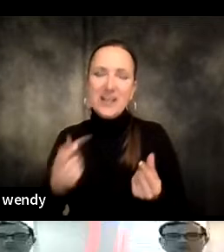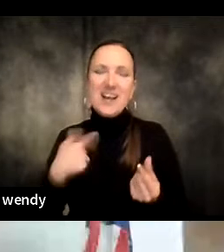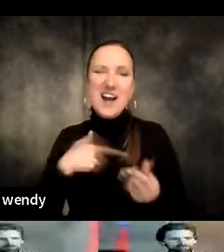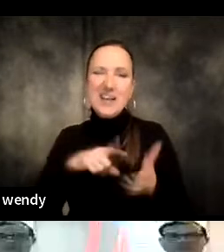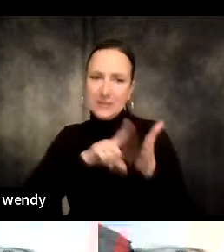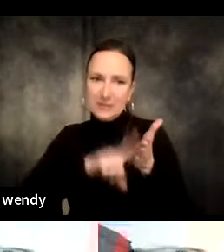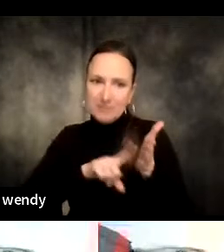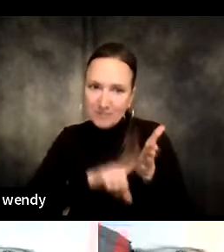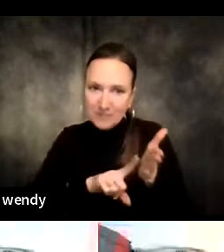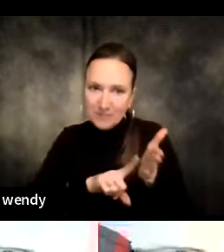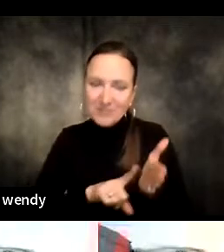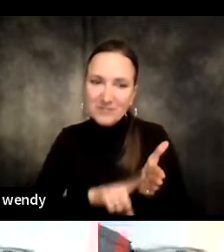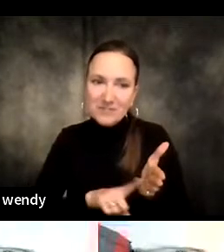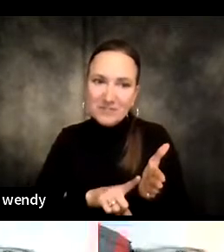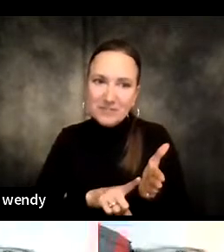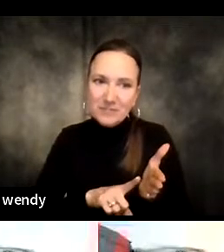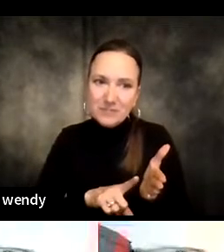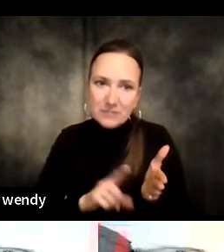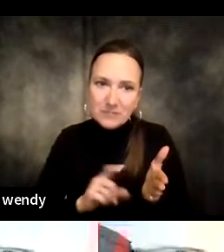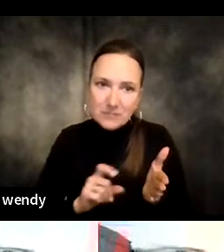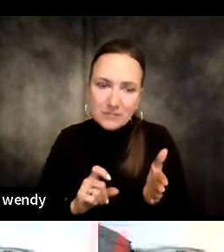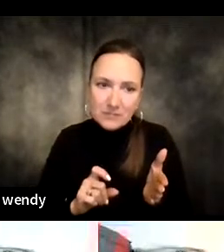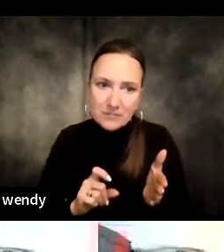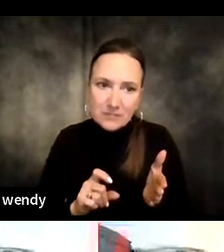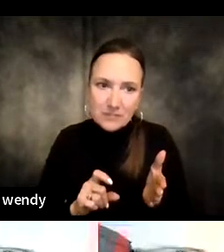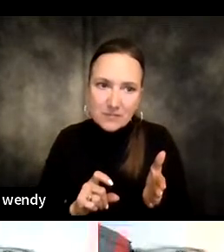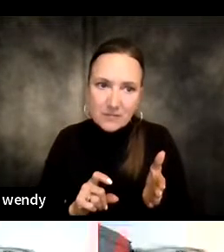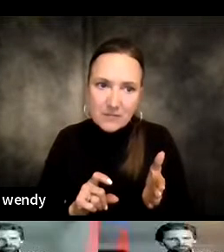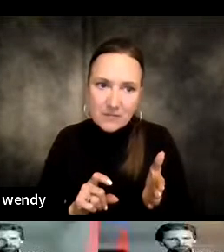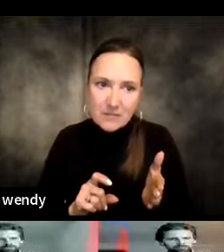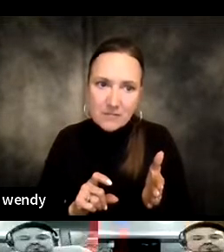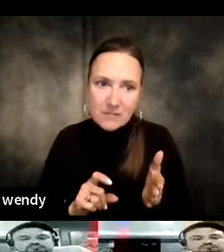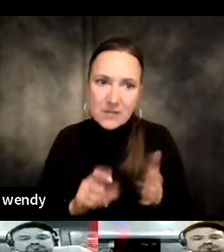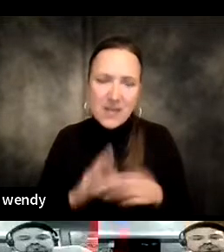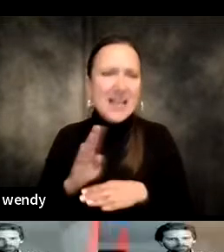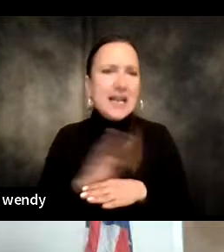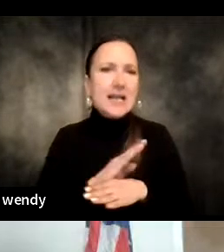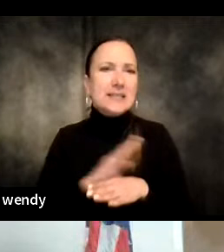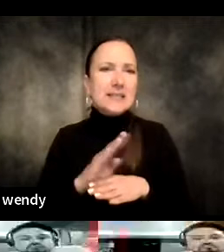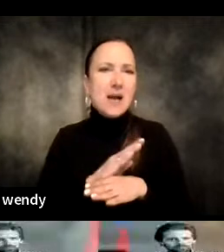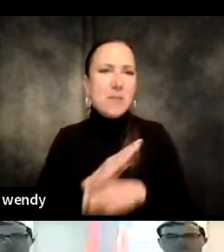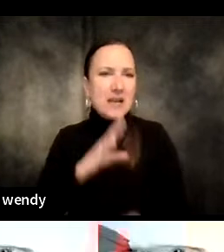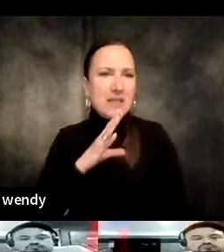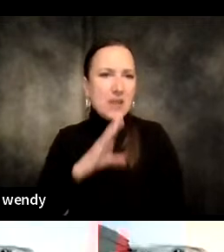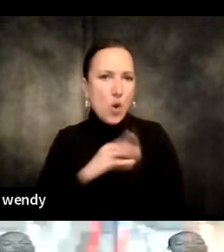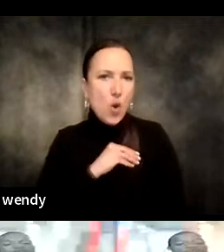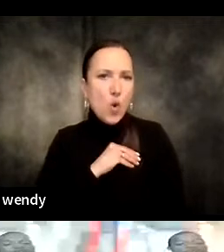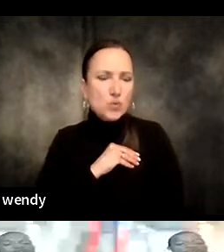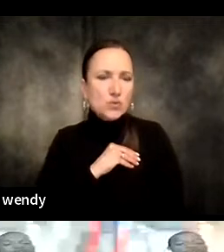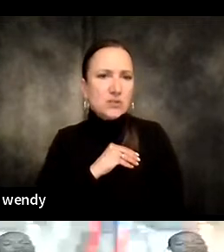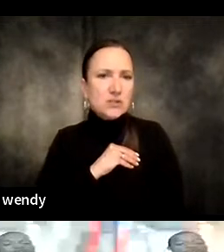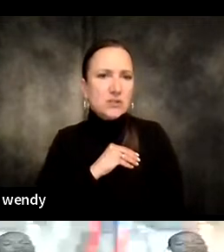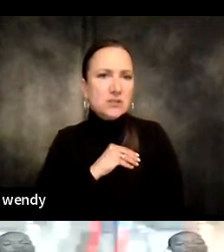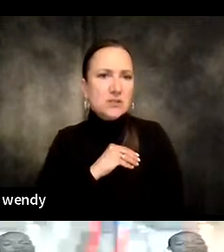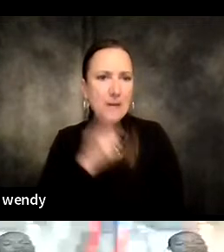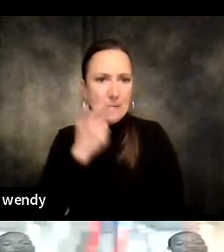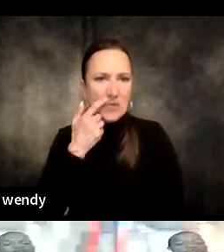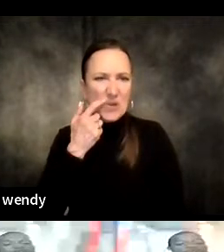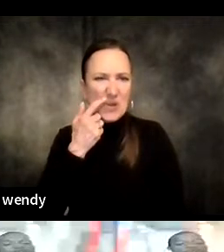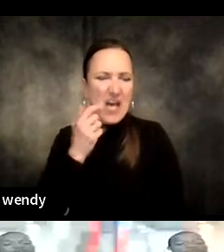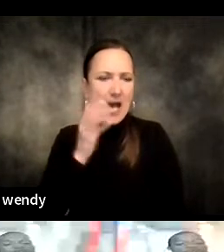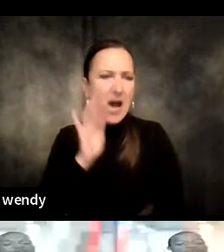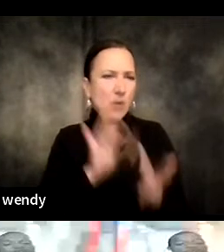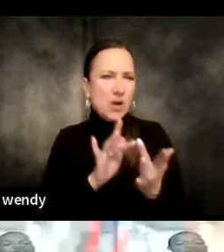research on that. That is a company that owns that lot, and I'll be reaching out to